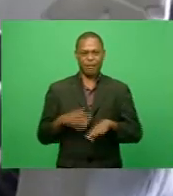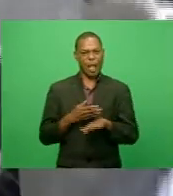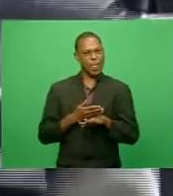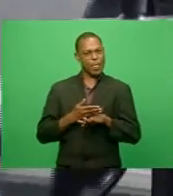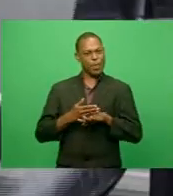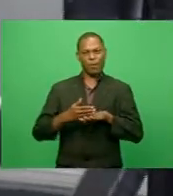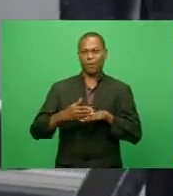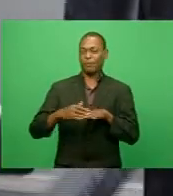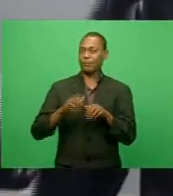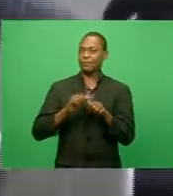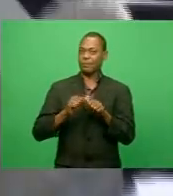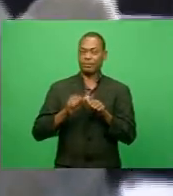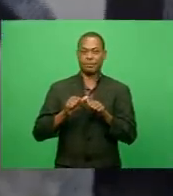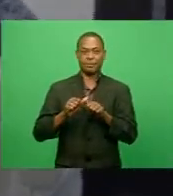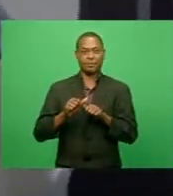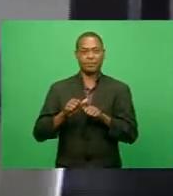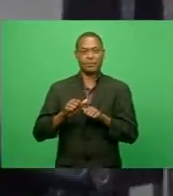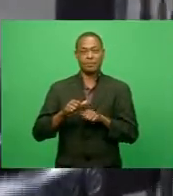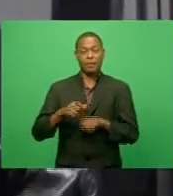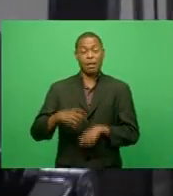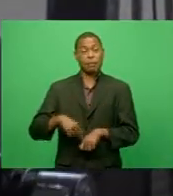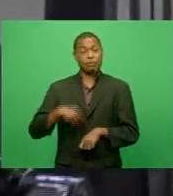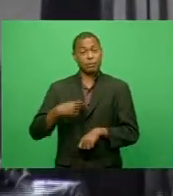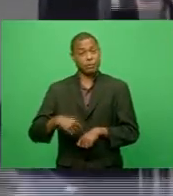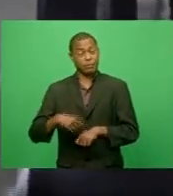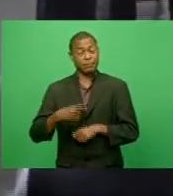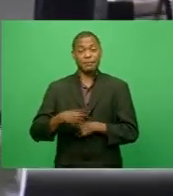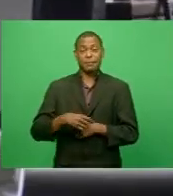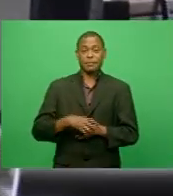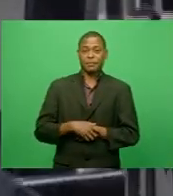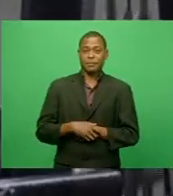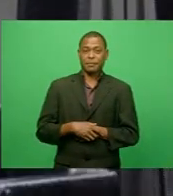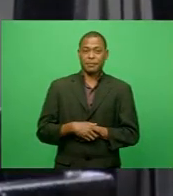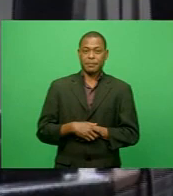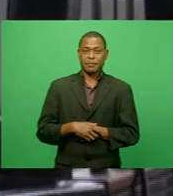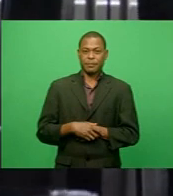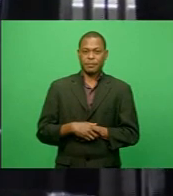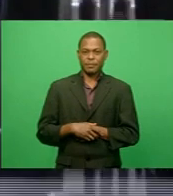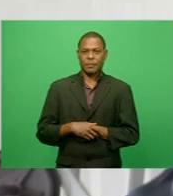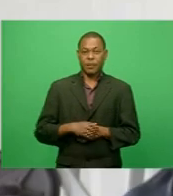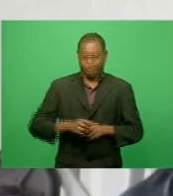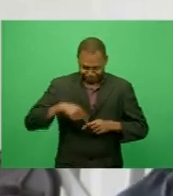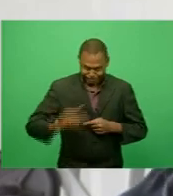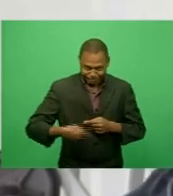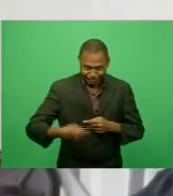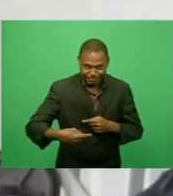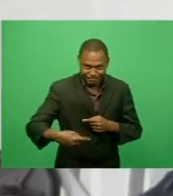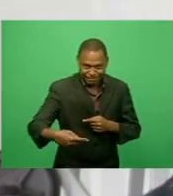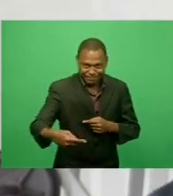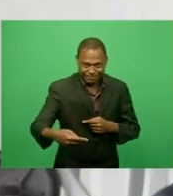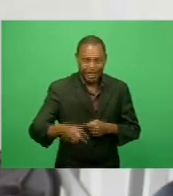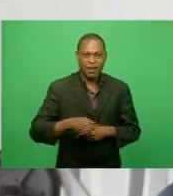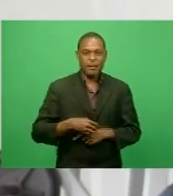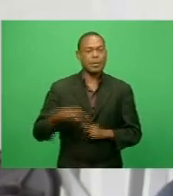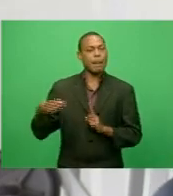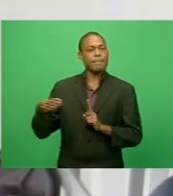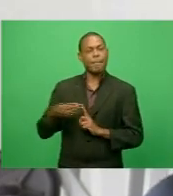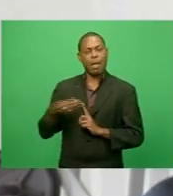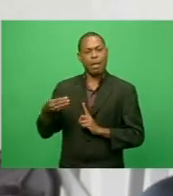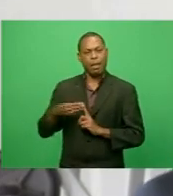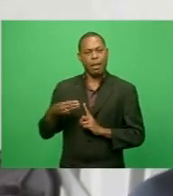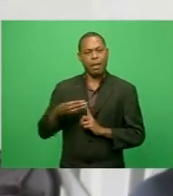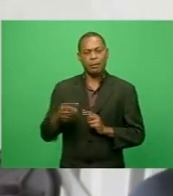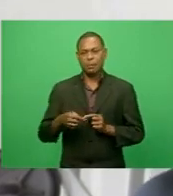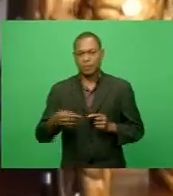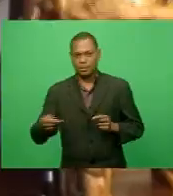person, a more positive person in life. So consistency is the key, and living a disciplined lifestyle is the only key to